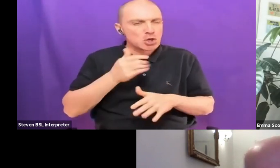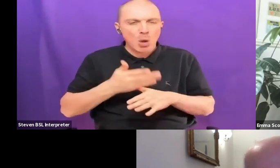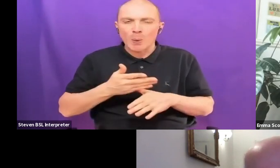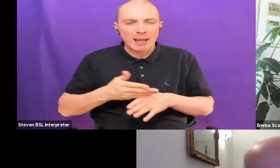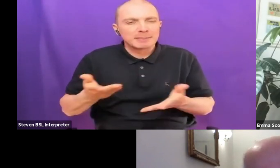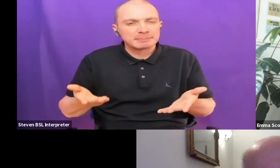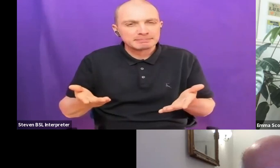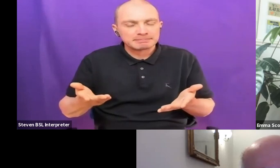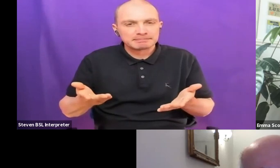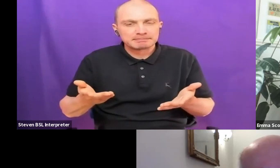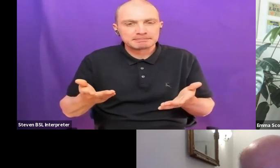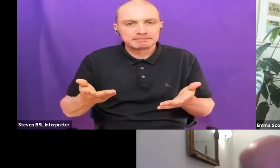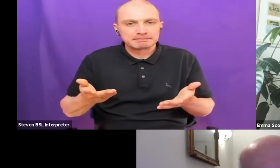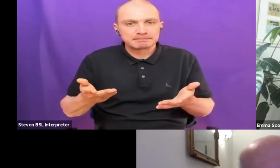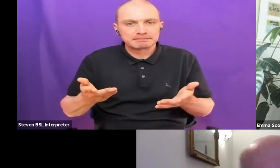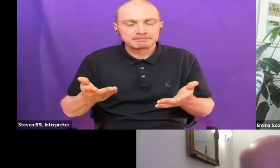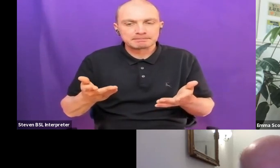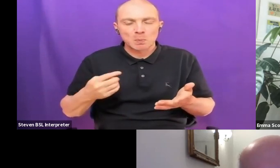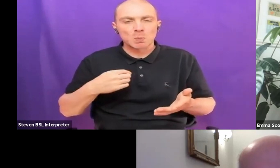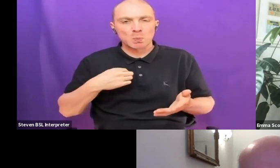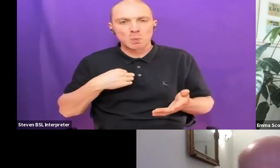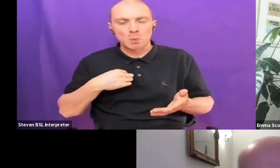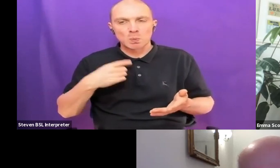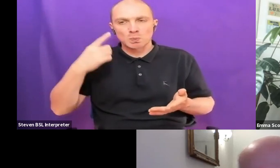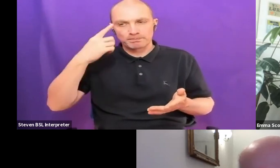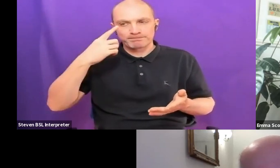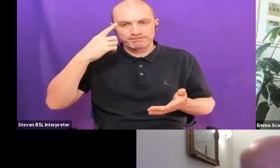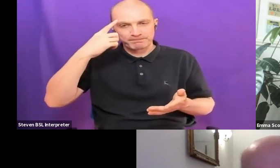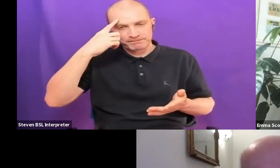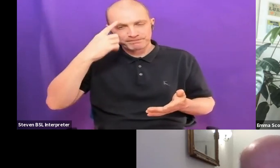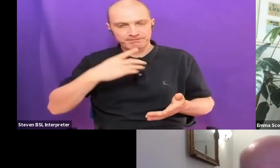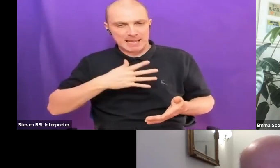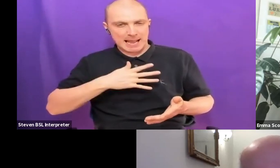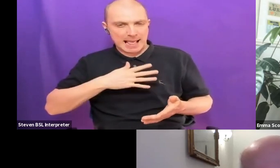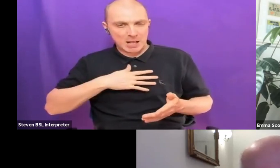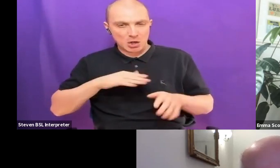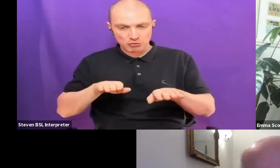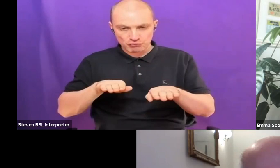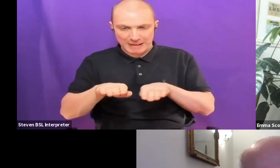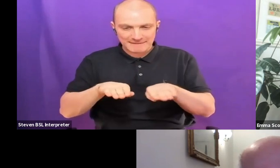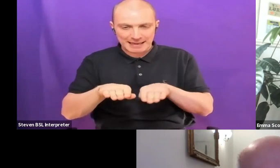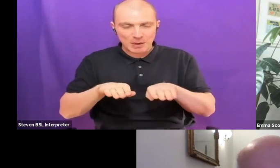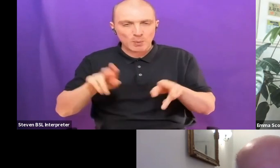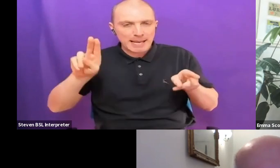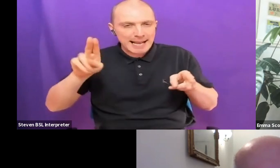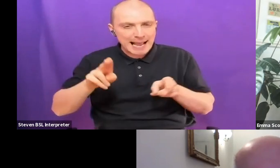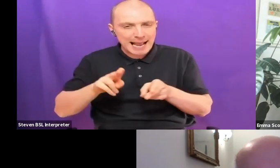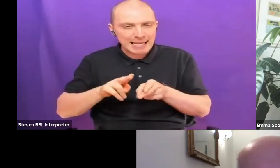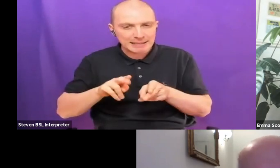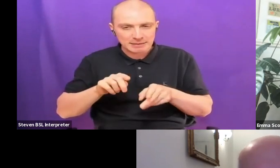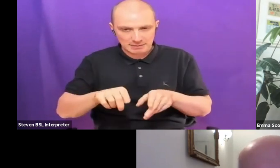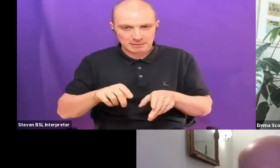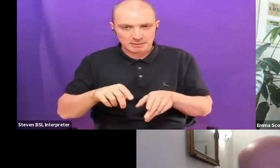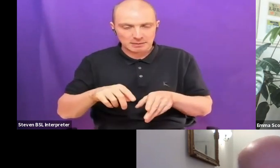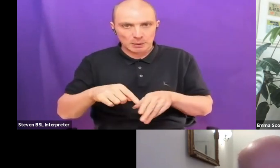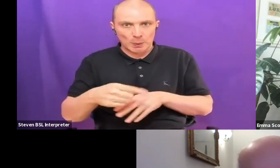environment. We want ideally less traffic and slow traffic. We need to be